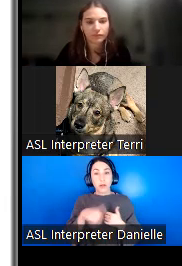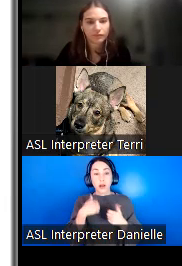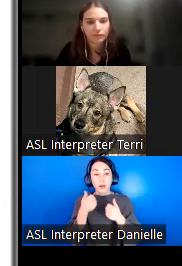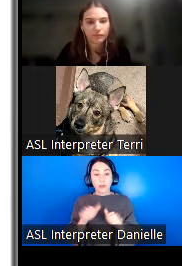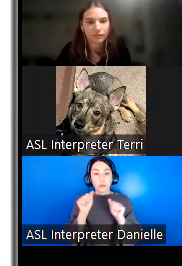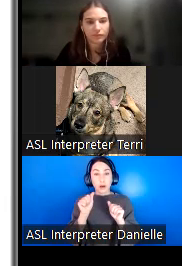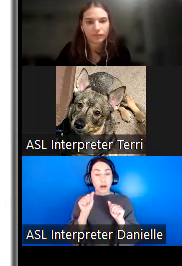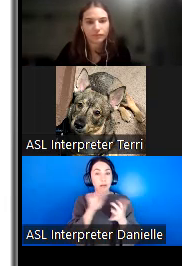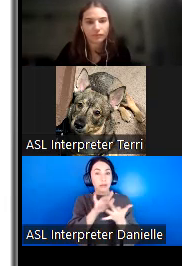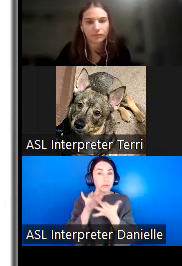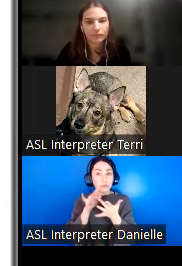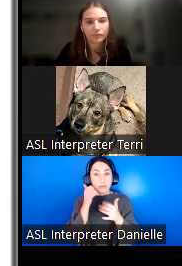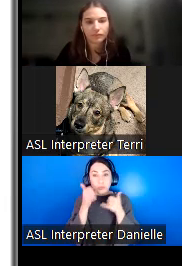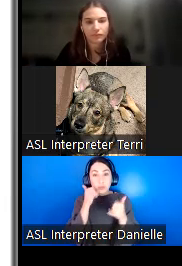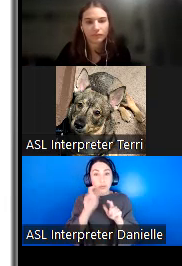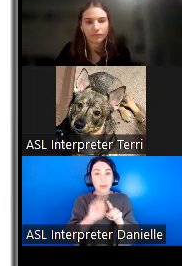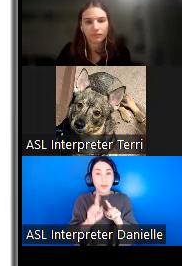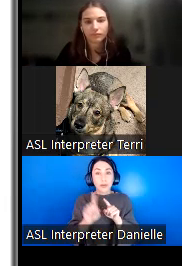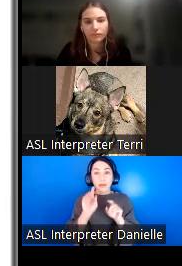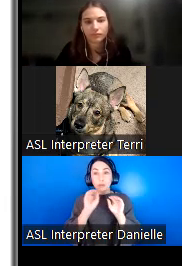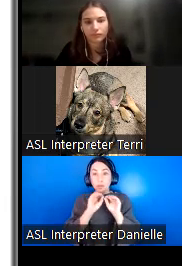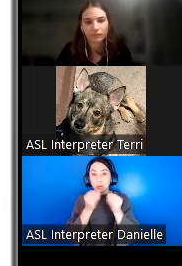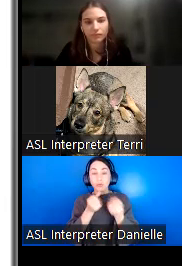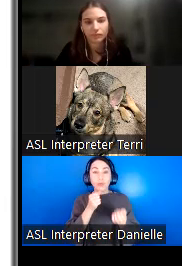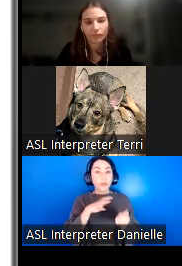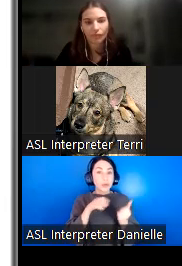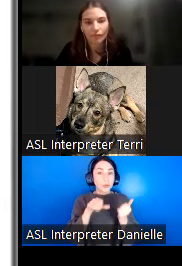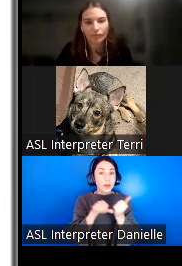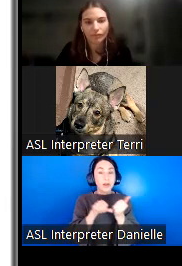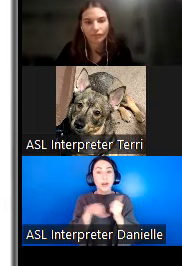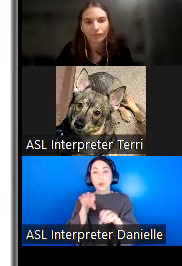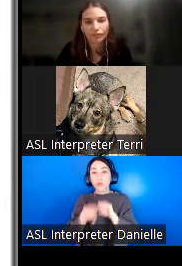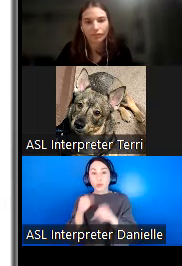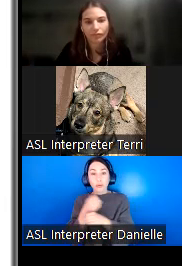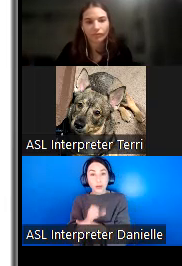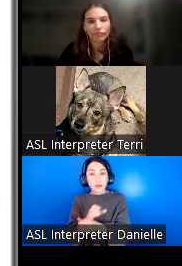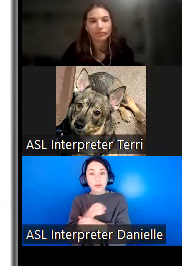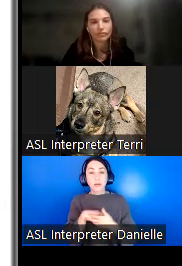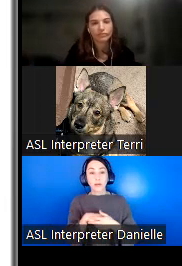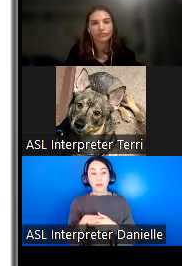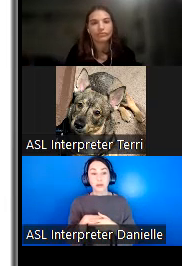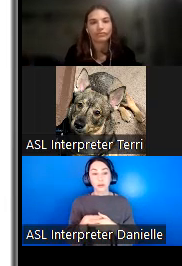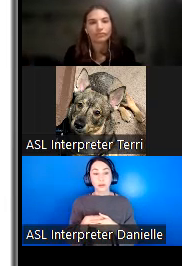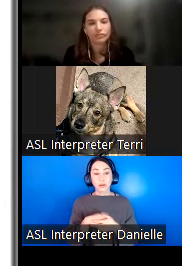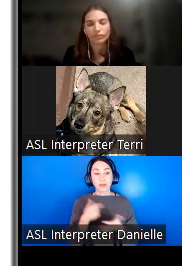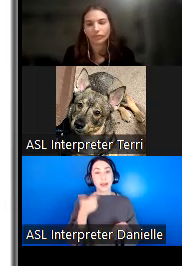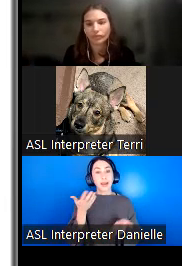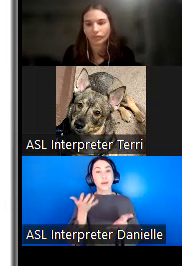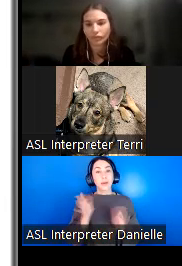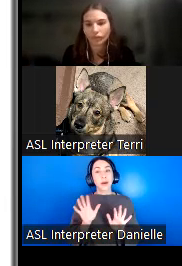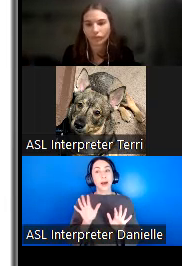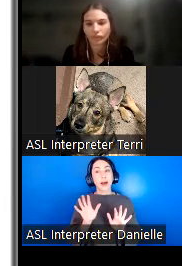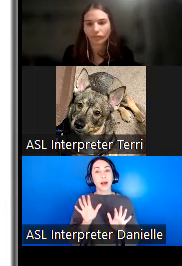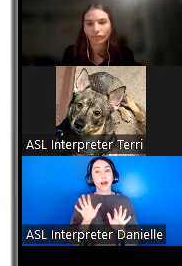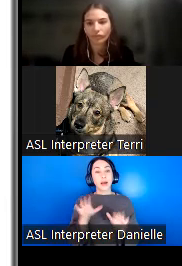various people, organisations like Women's Aid and Rape Crisis, sort of because I didn't want to do that at home,